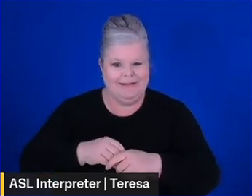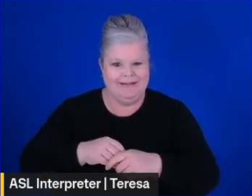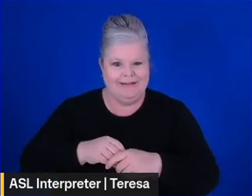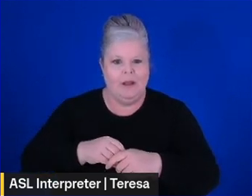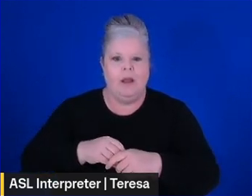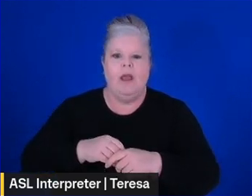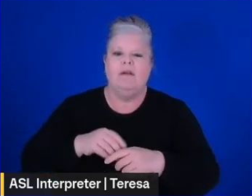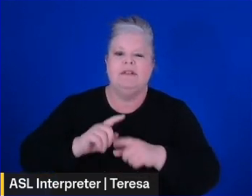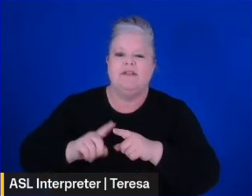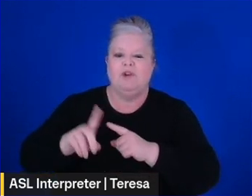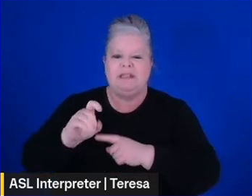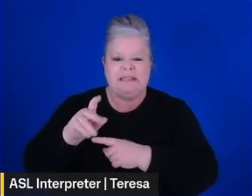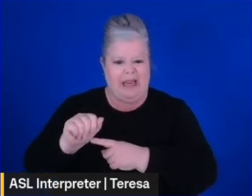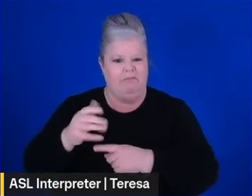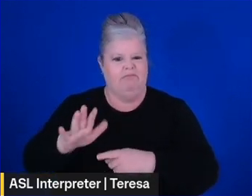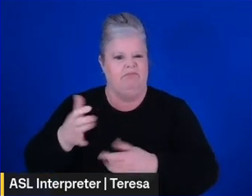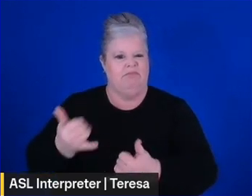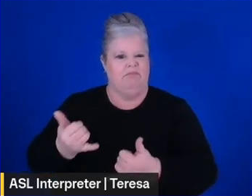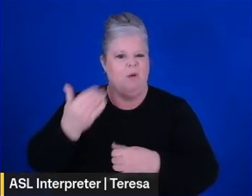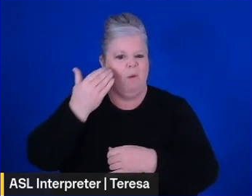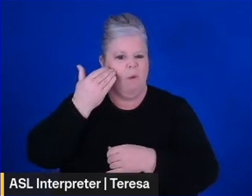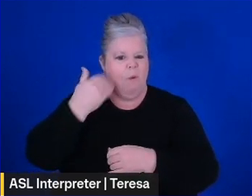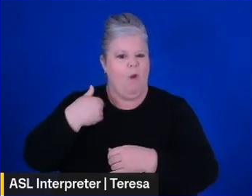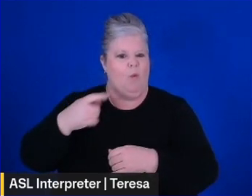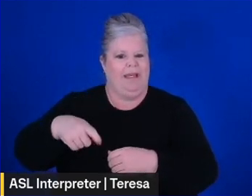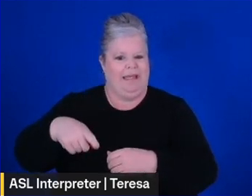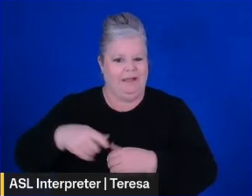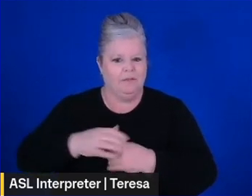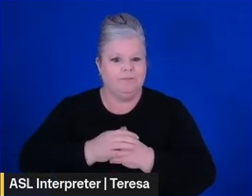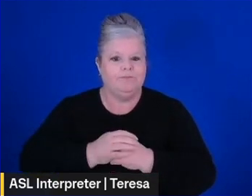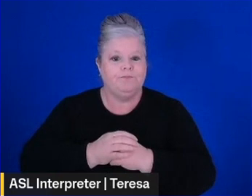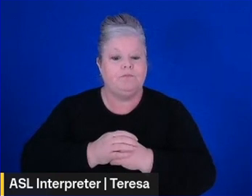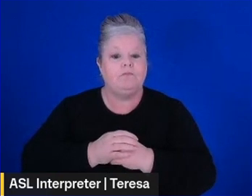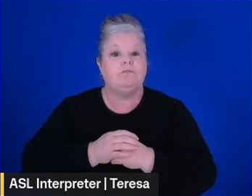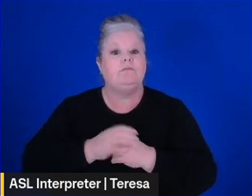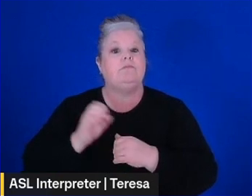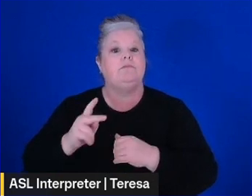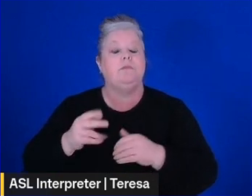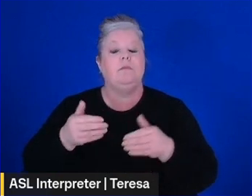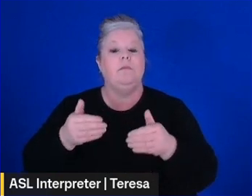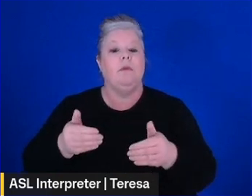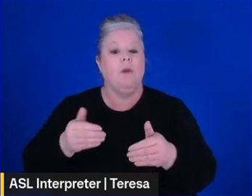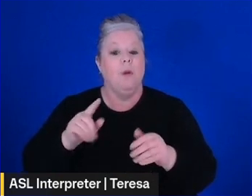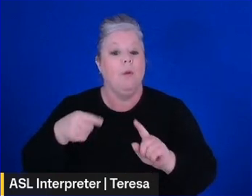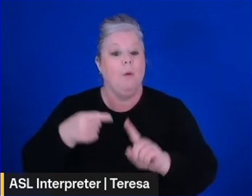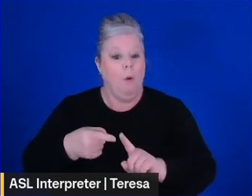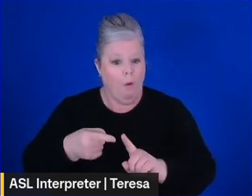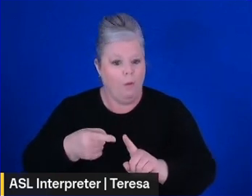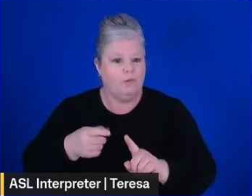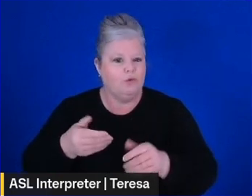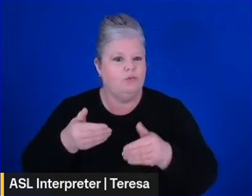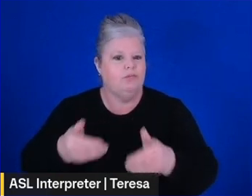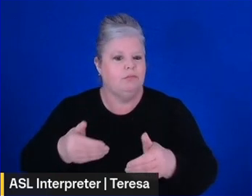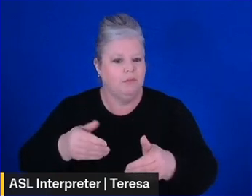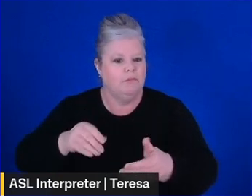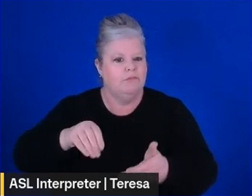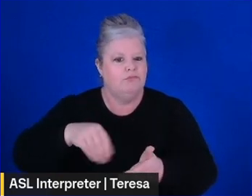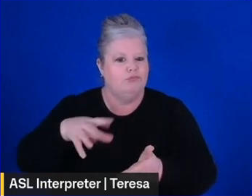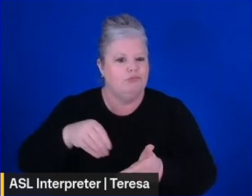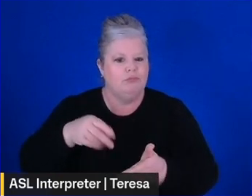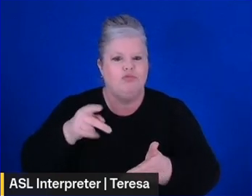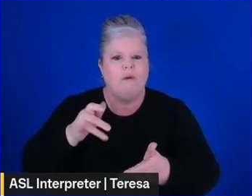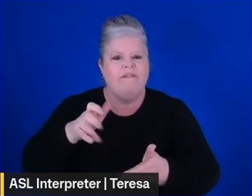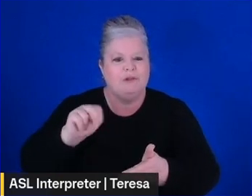apps. Okay. So now the goal is to provision, it is to create, to